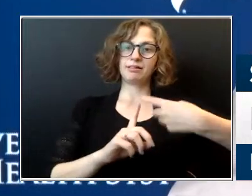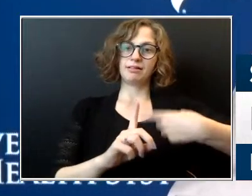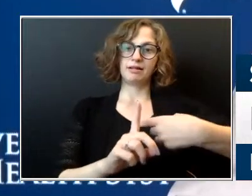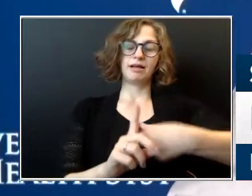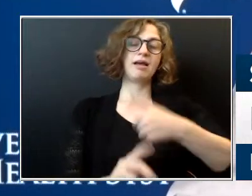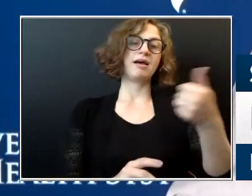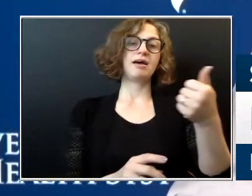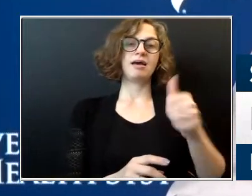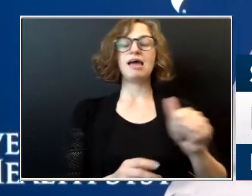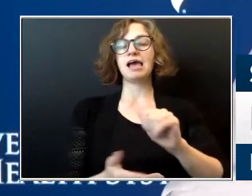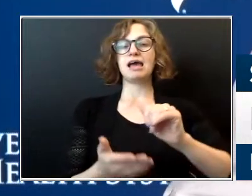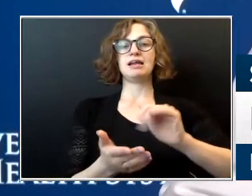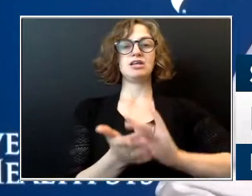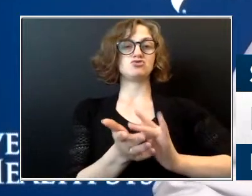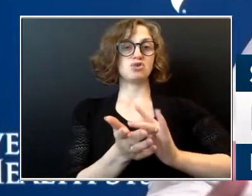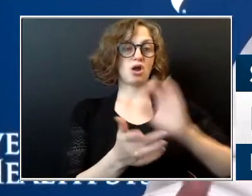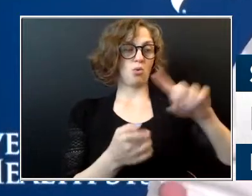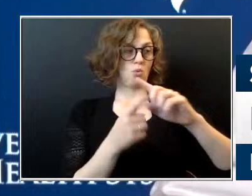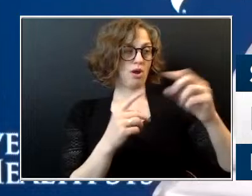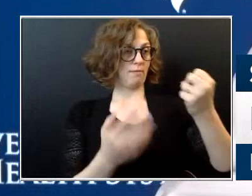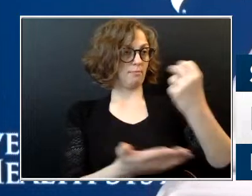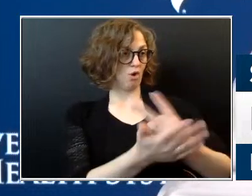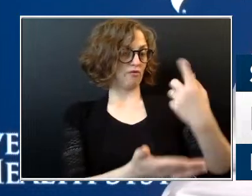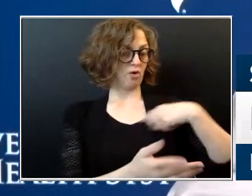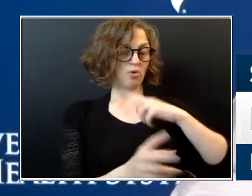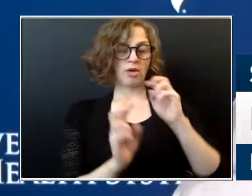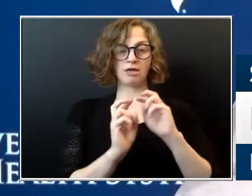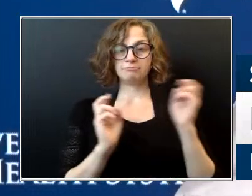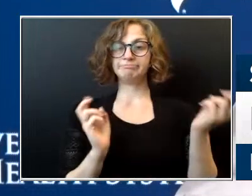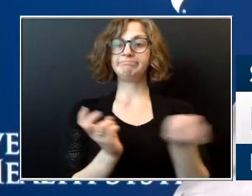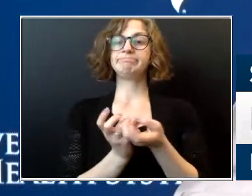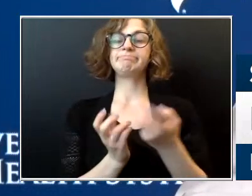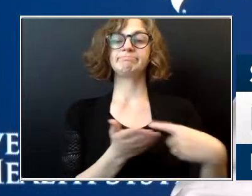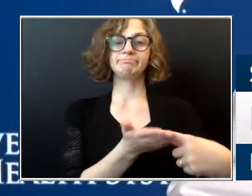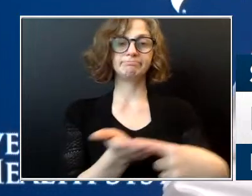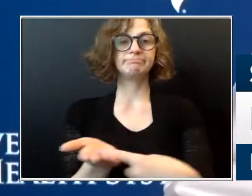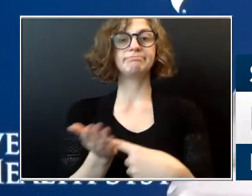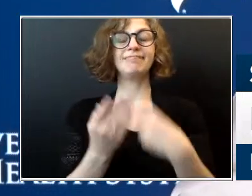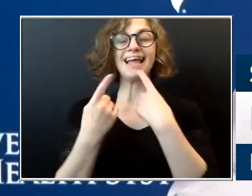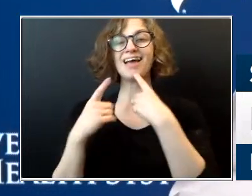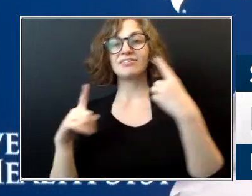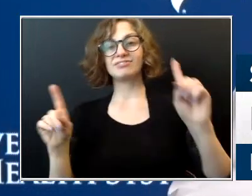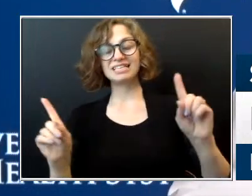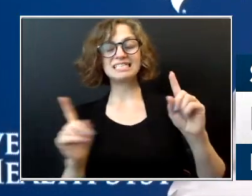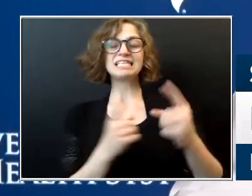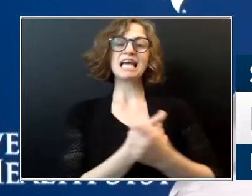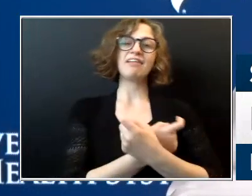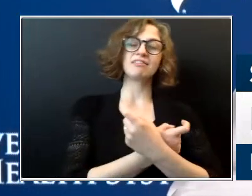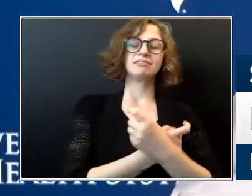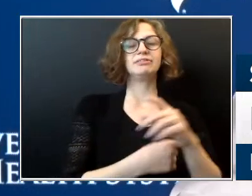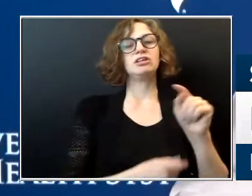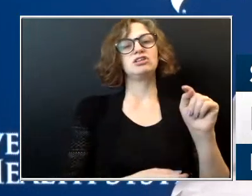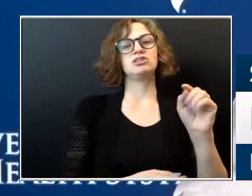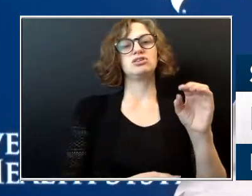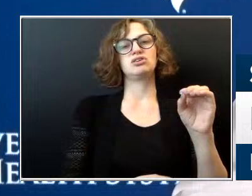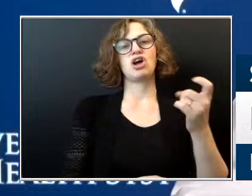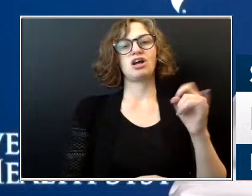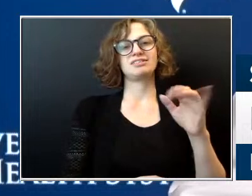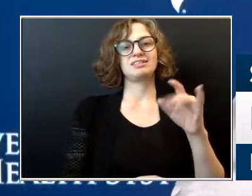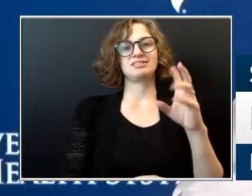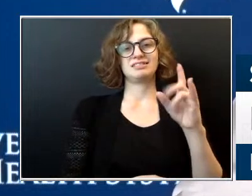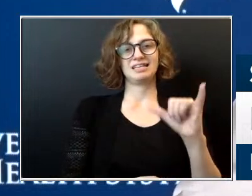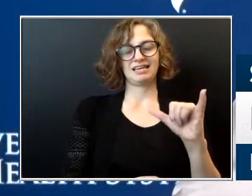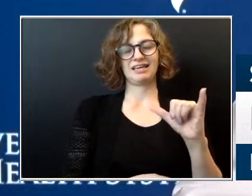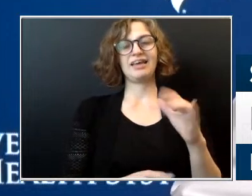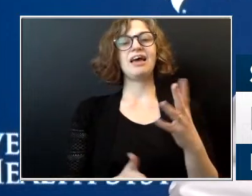a meeting about these agents and discuss about the efficacy and the toxicity. And all the committee have disapproved the drug not to